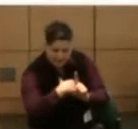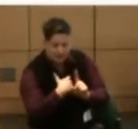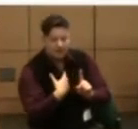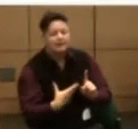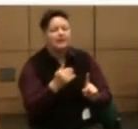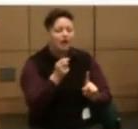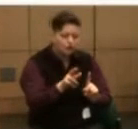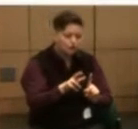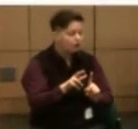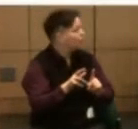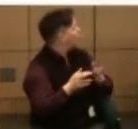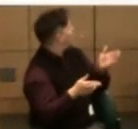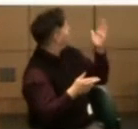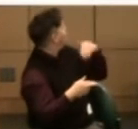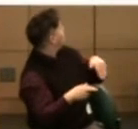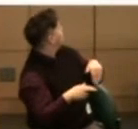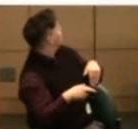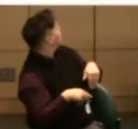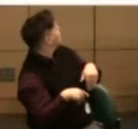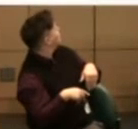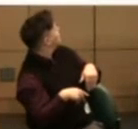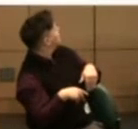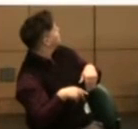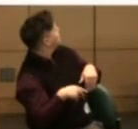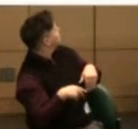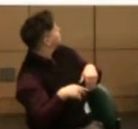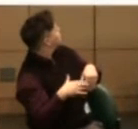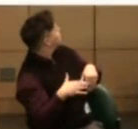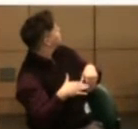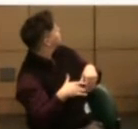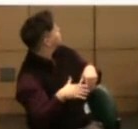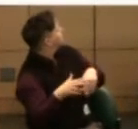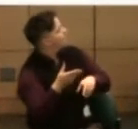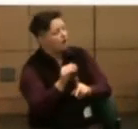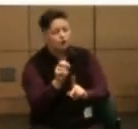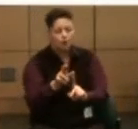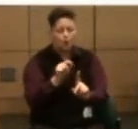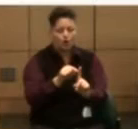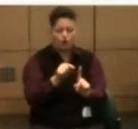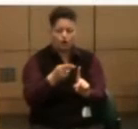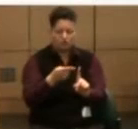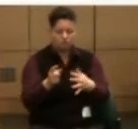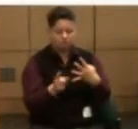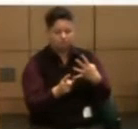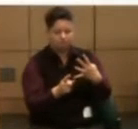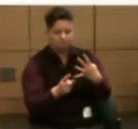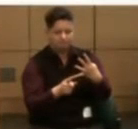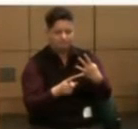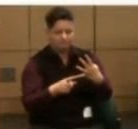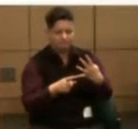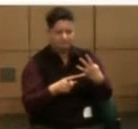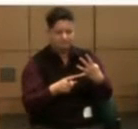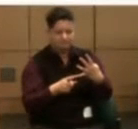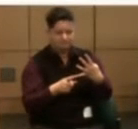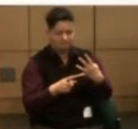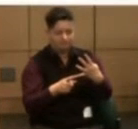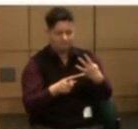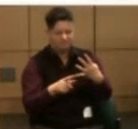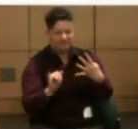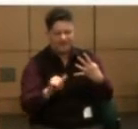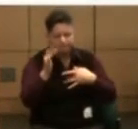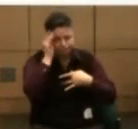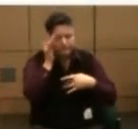Hurley syndrome called a mucopolysaccharidosis, and so that's a congenital problem where they deposit these